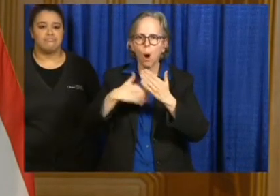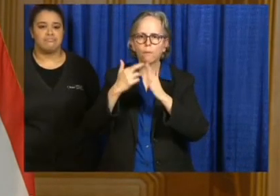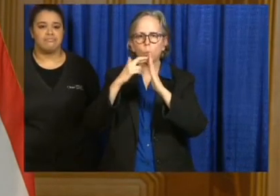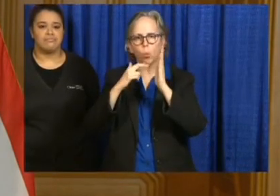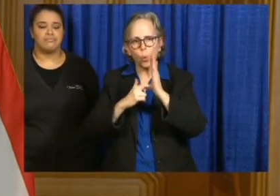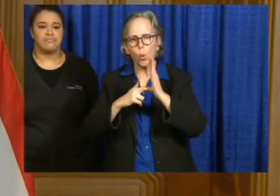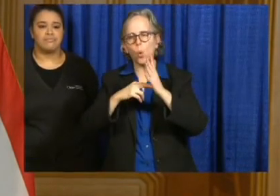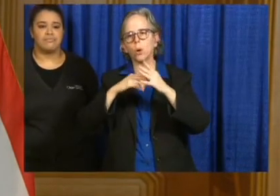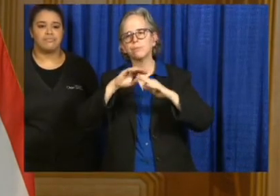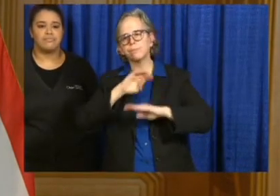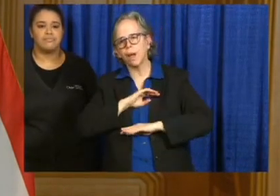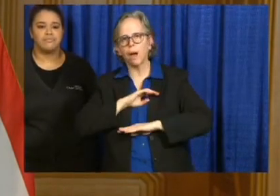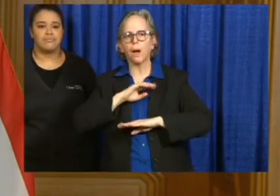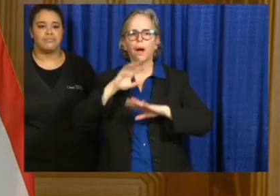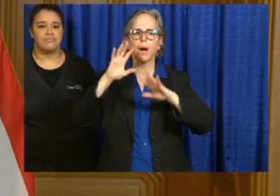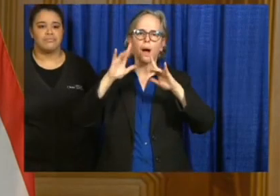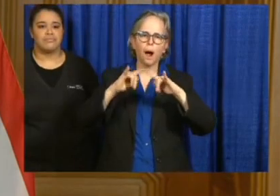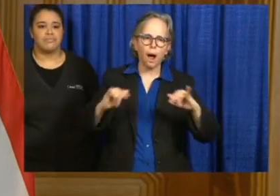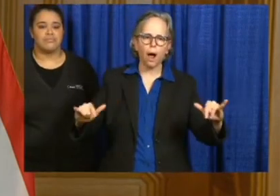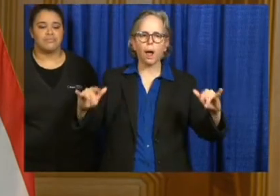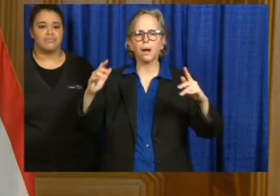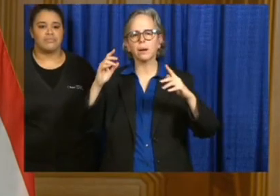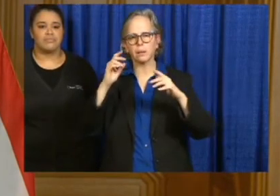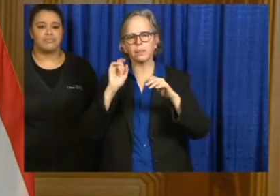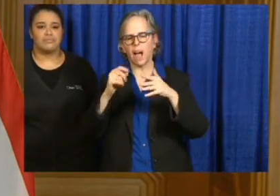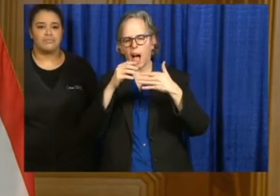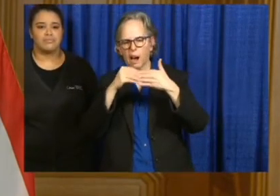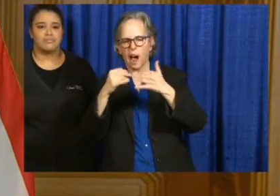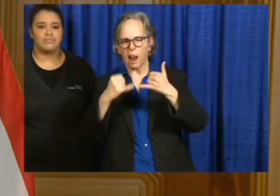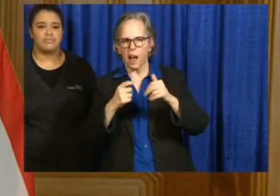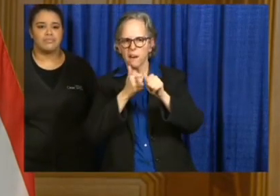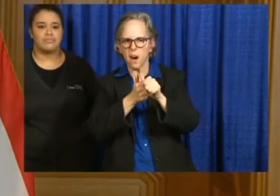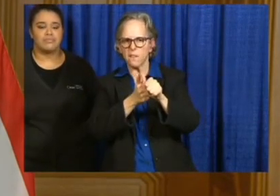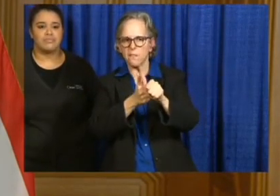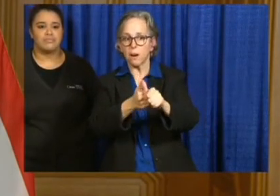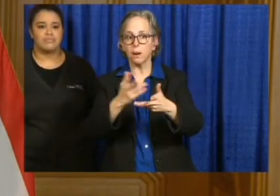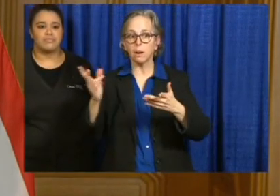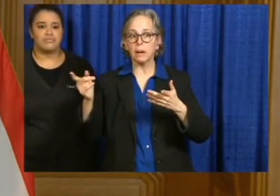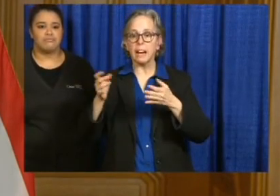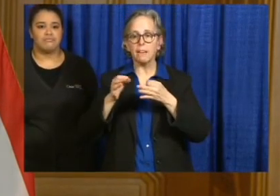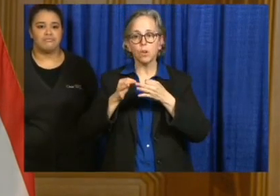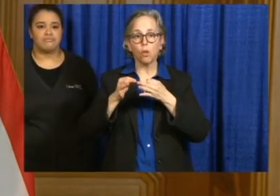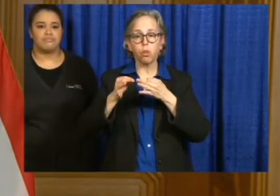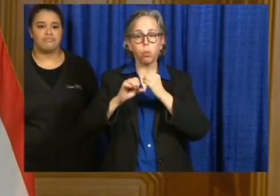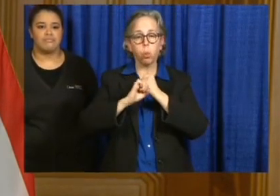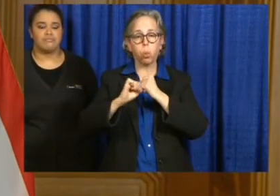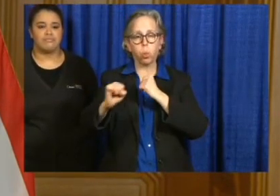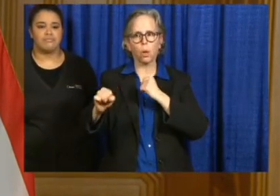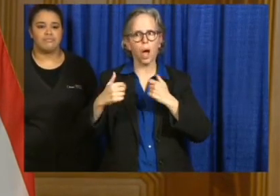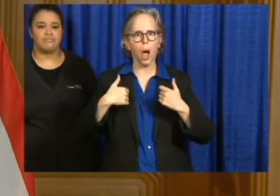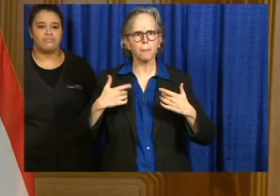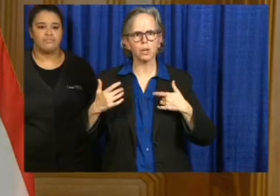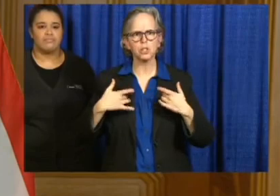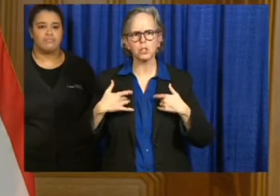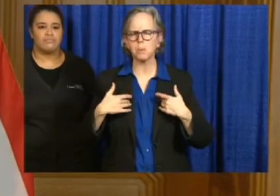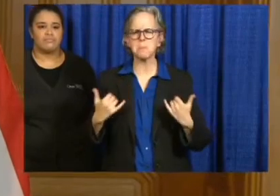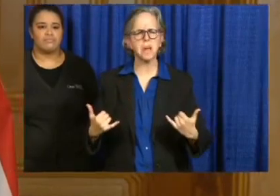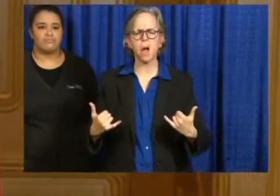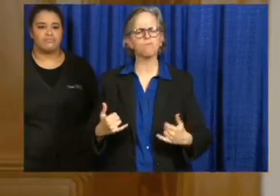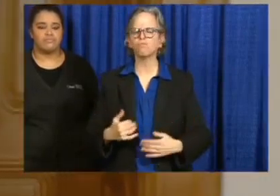so they're going through that process. If it goes too long, obviously we'll get concerned, but at this point I'm not concerned. John?